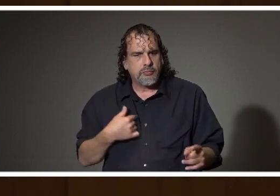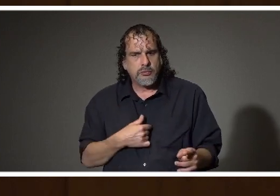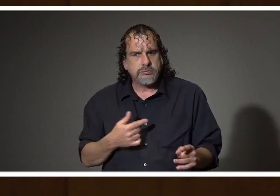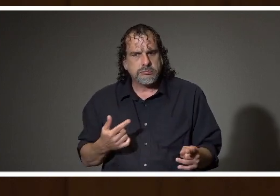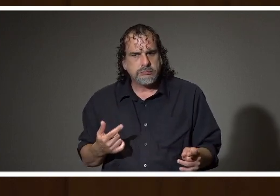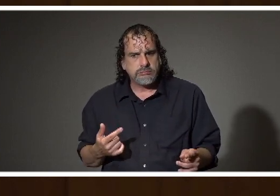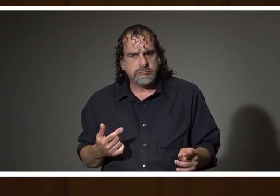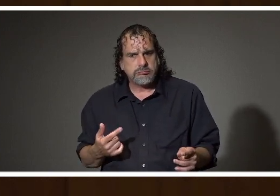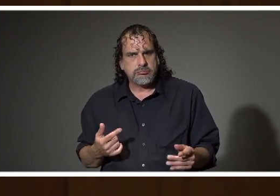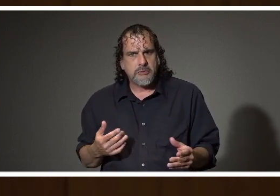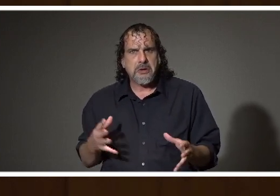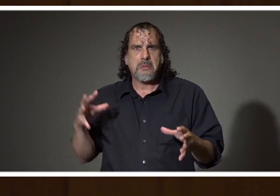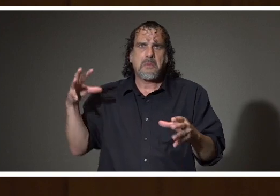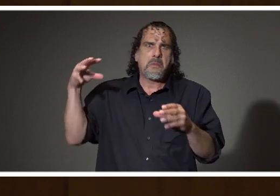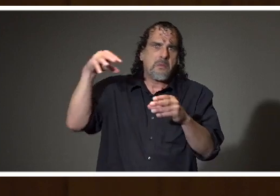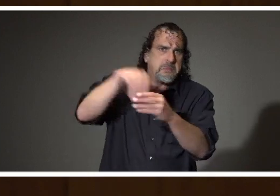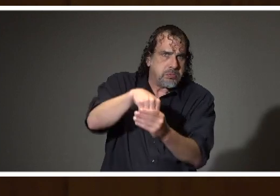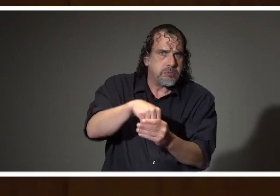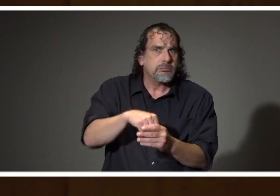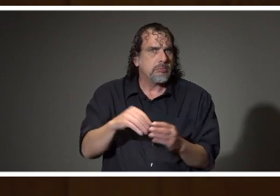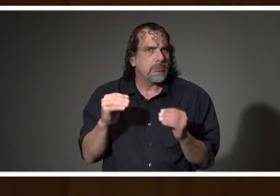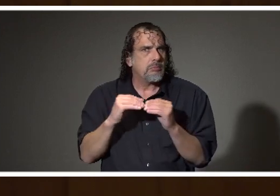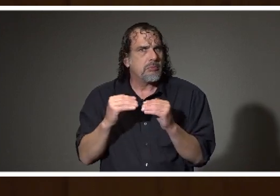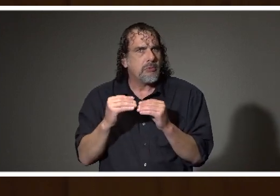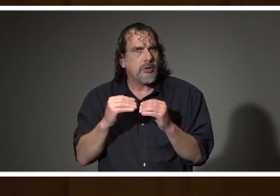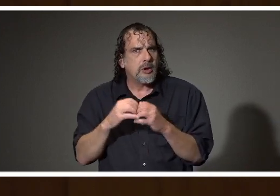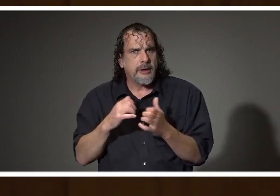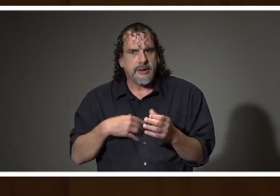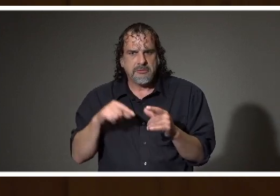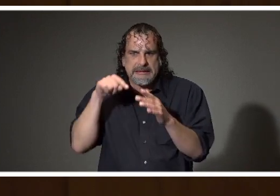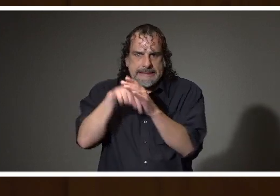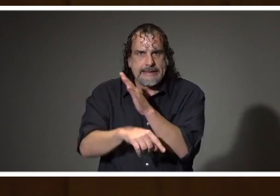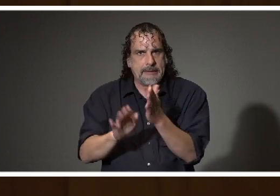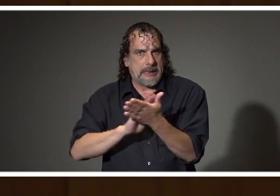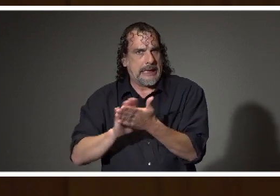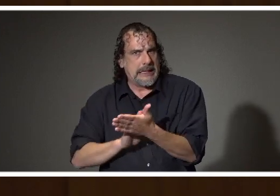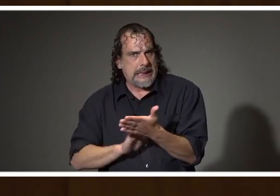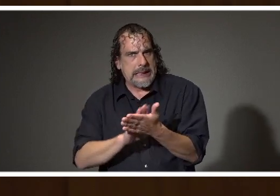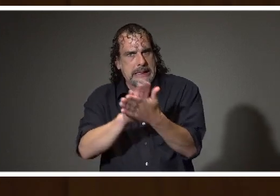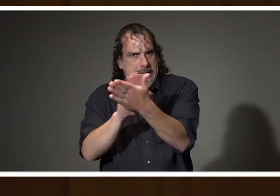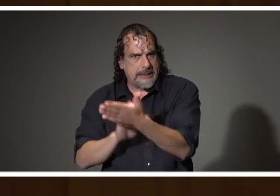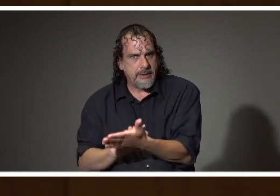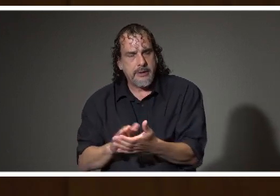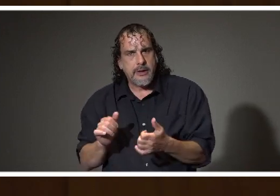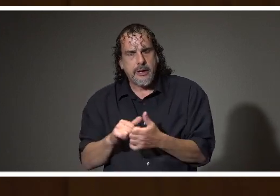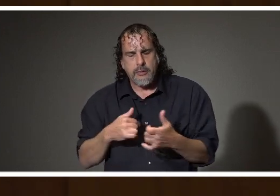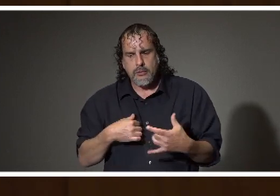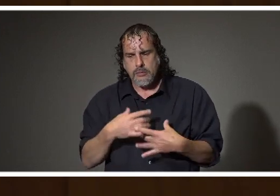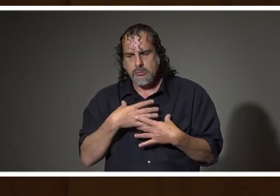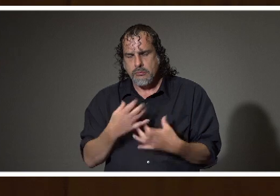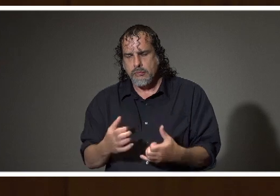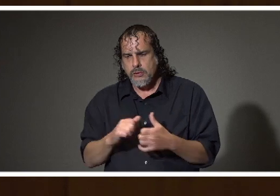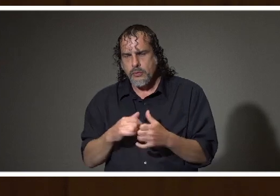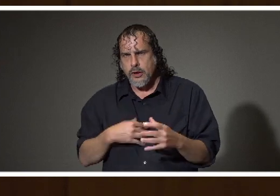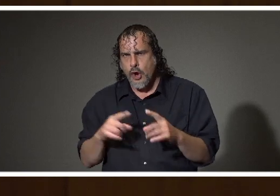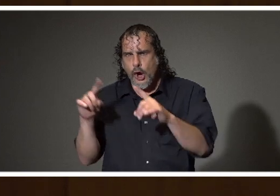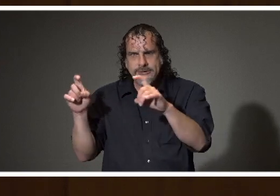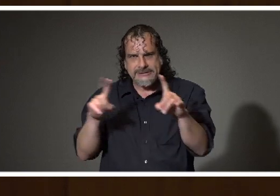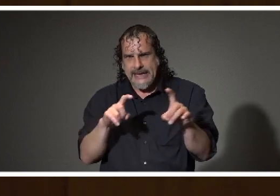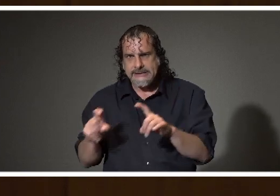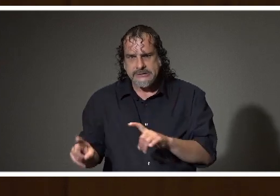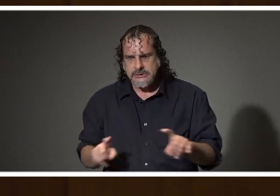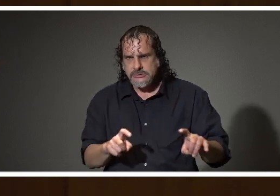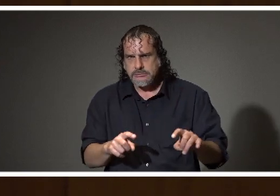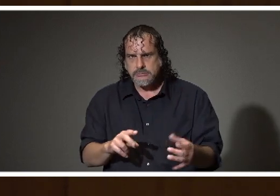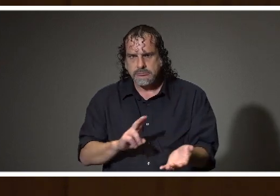be additionally more involved as far as like ensuring cleaning, and what we would like to do, although we are doing a lot of testing